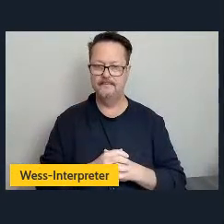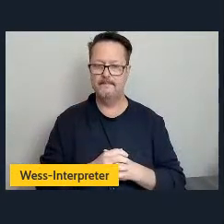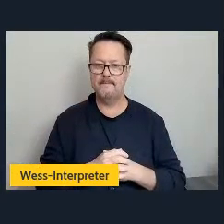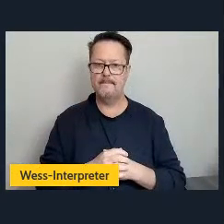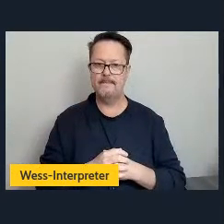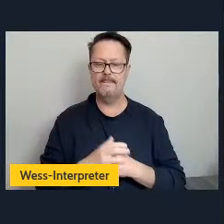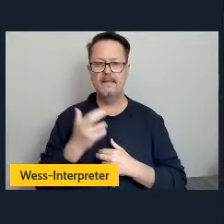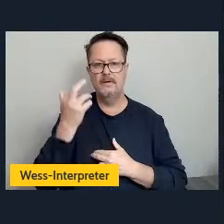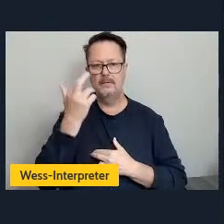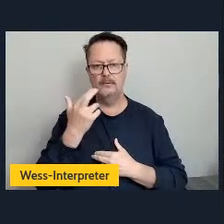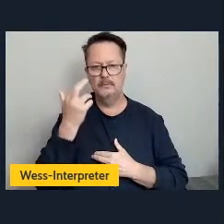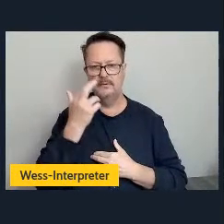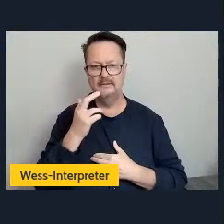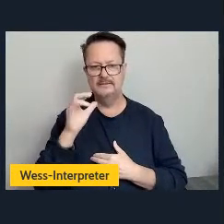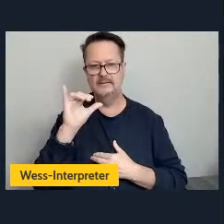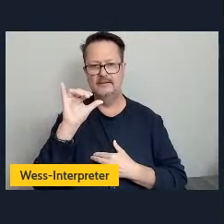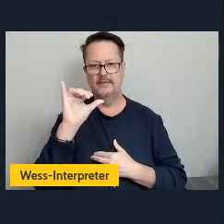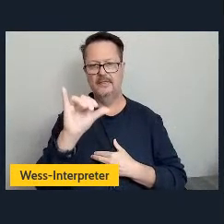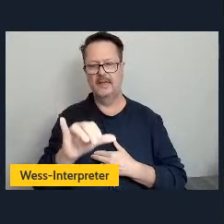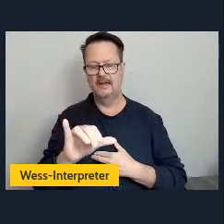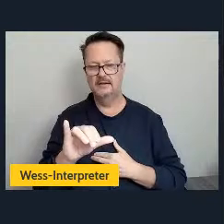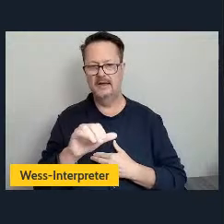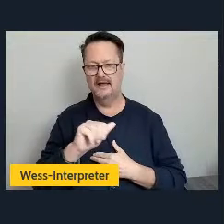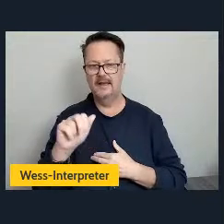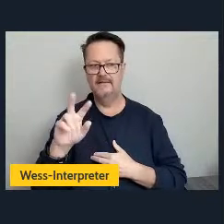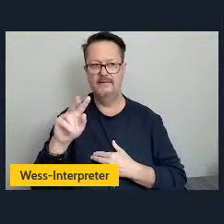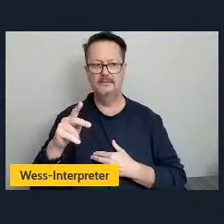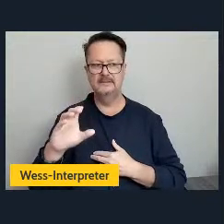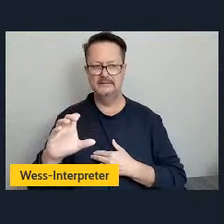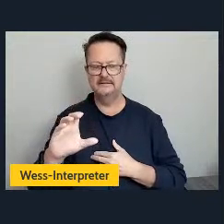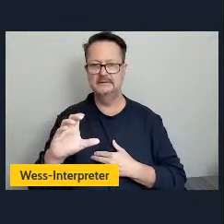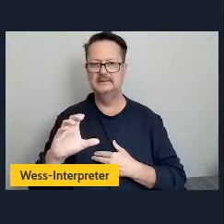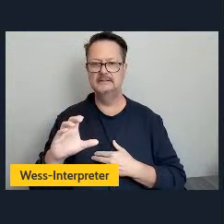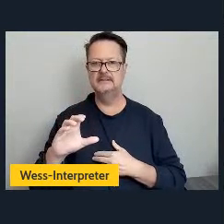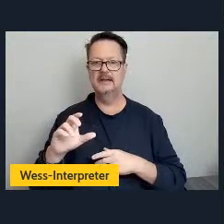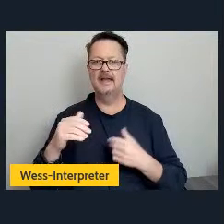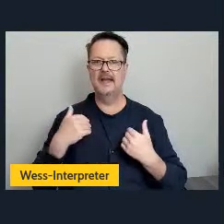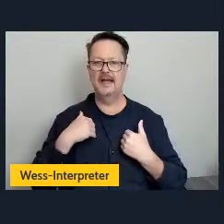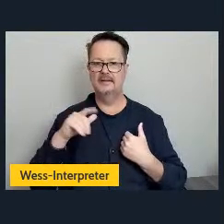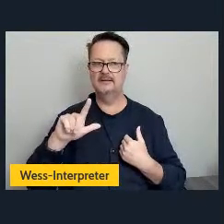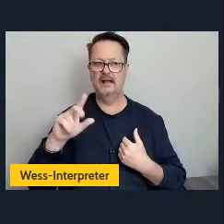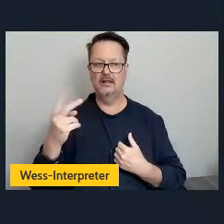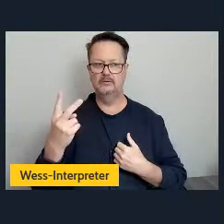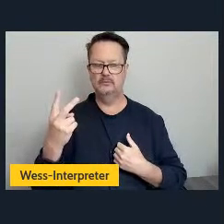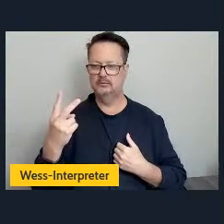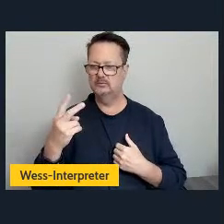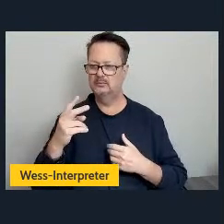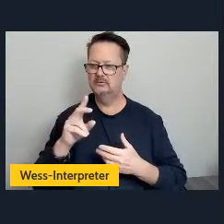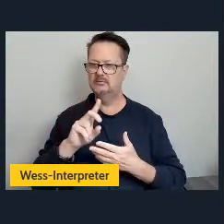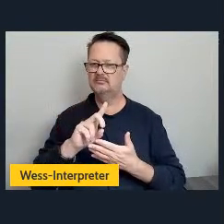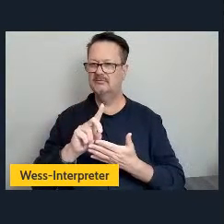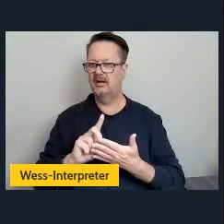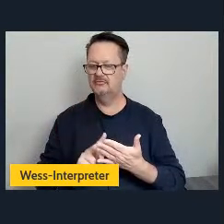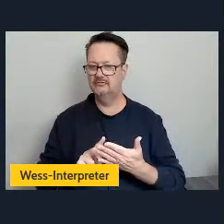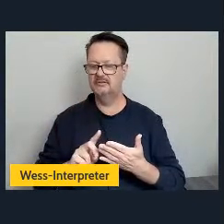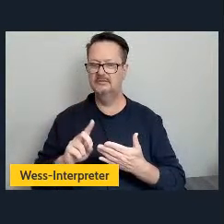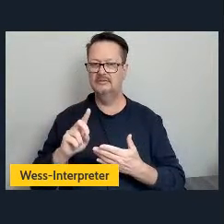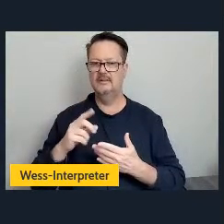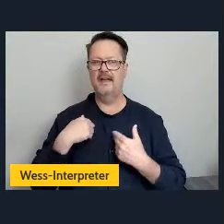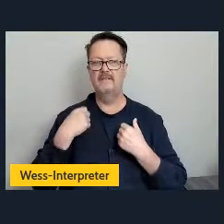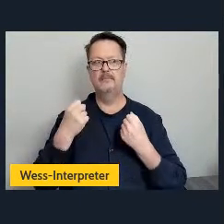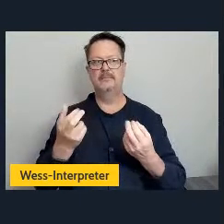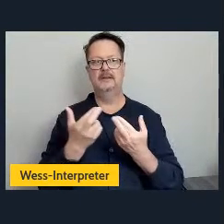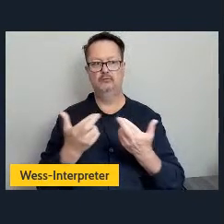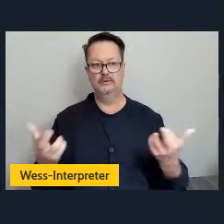The reason this is a VPC has an L2 construct, and there are a lot of other resources that